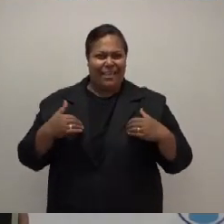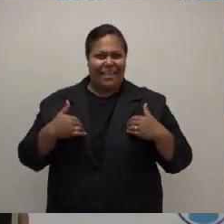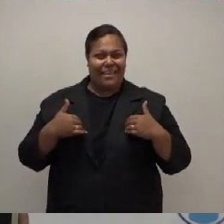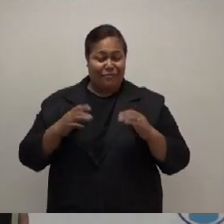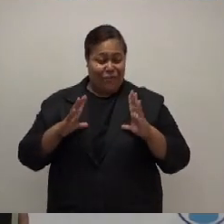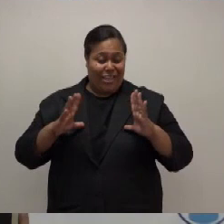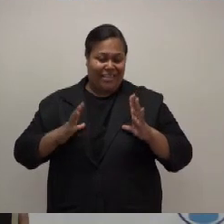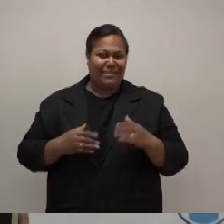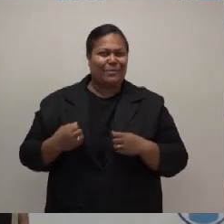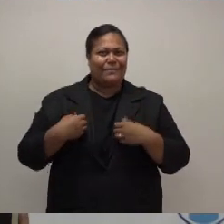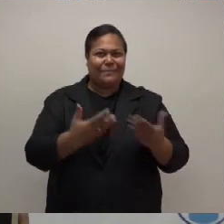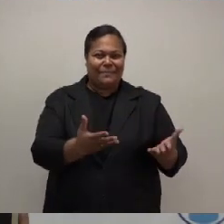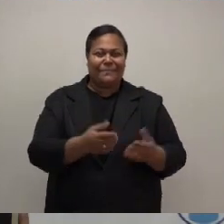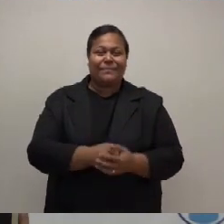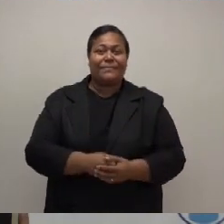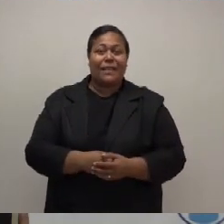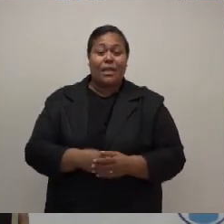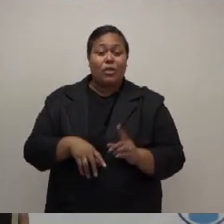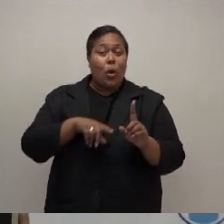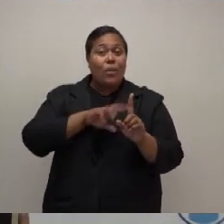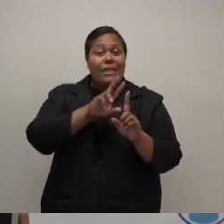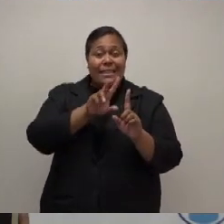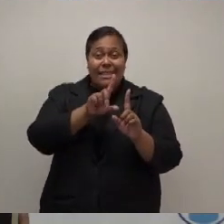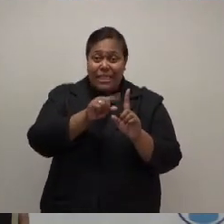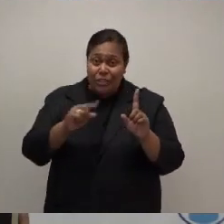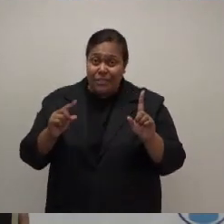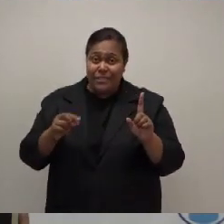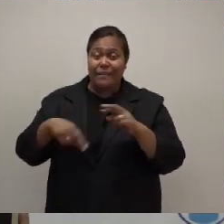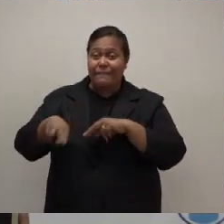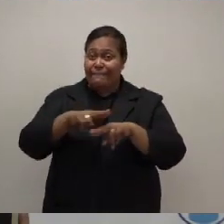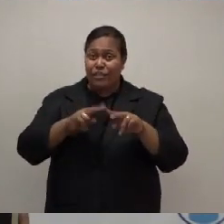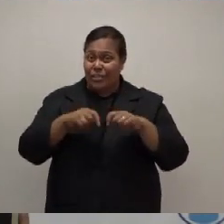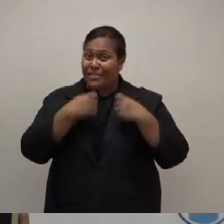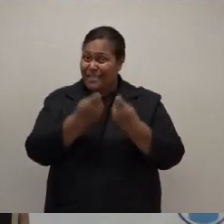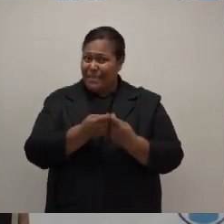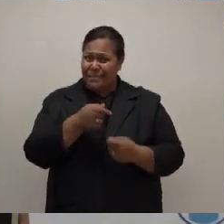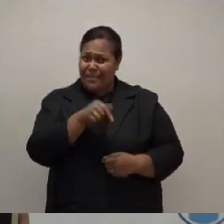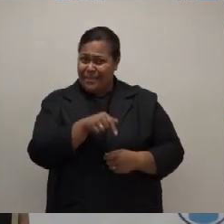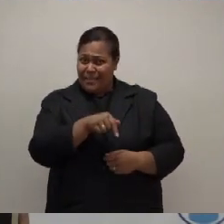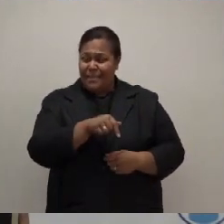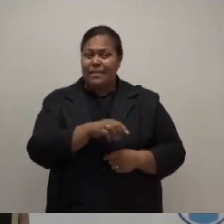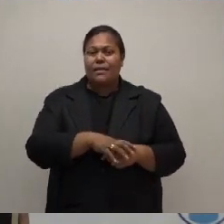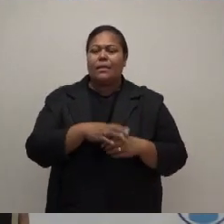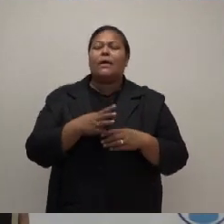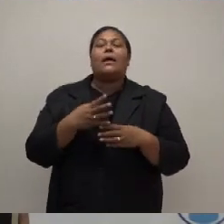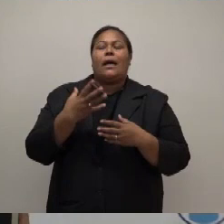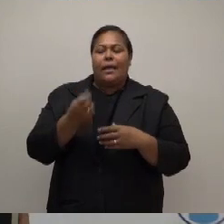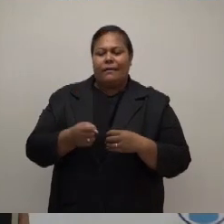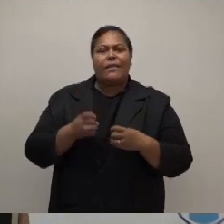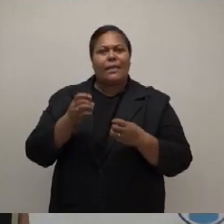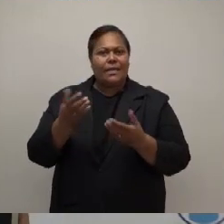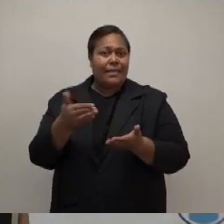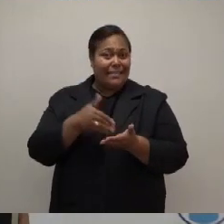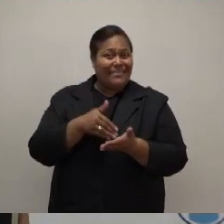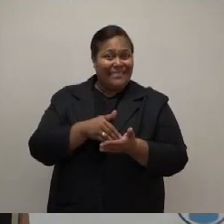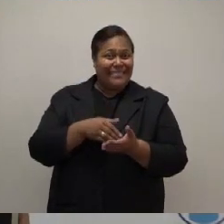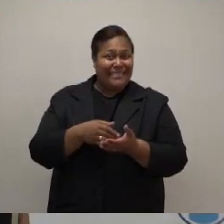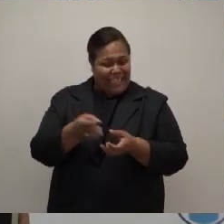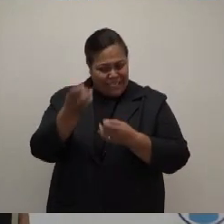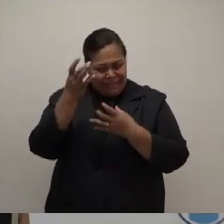Our Digital Fiji team has developed a dedicated website which provides additional information about the careFIJI